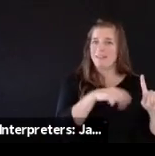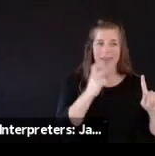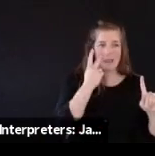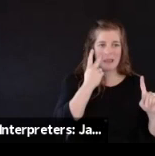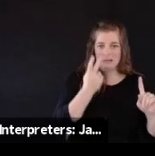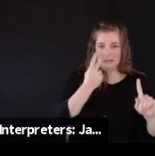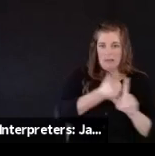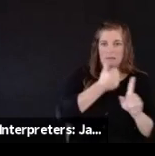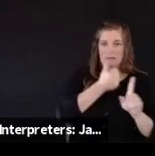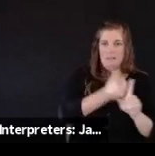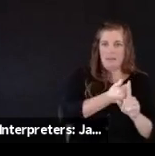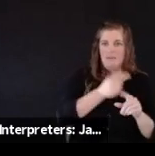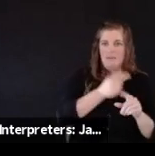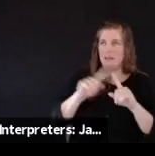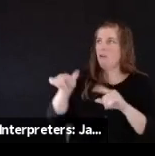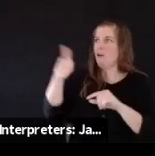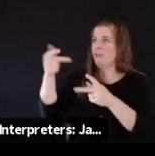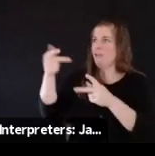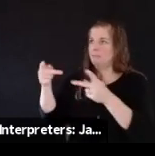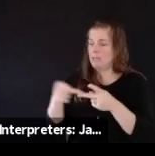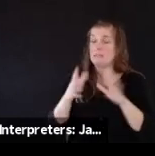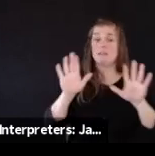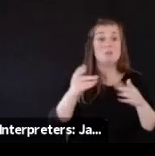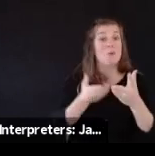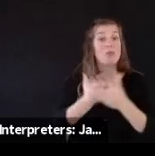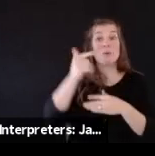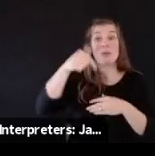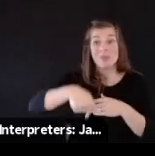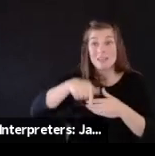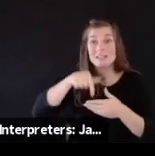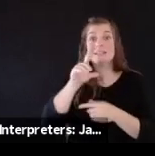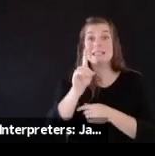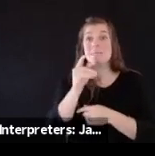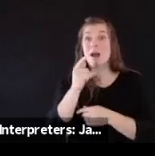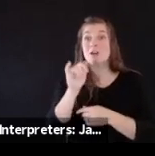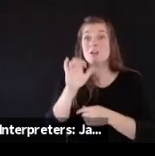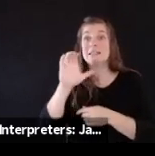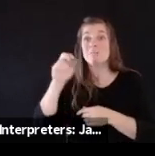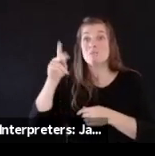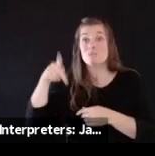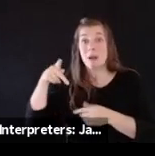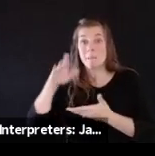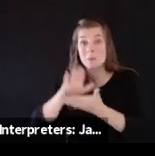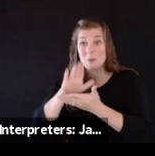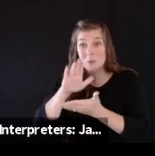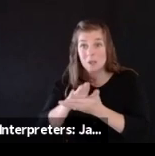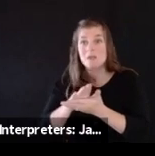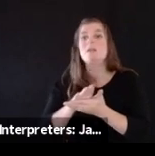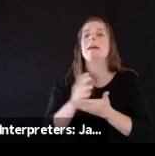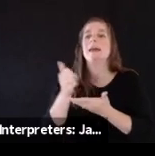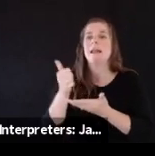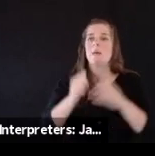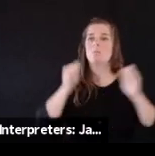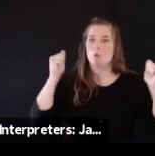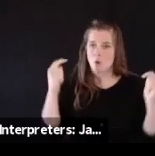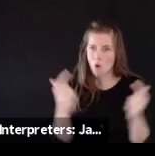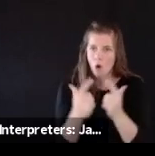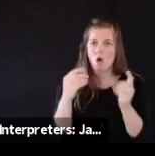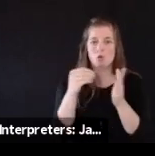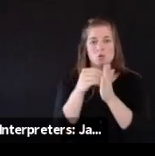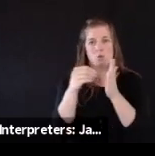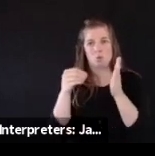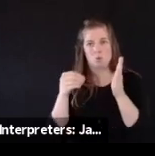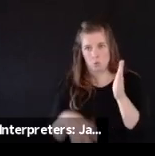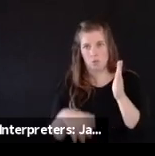in these spaces. So through Democracy Prep, they make sure that they provide the opportunity to all children to lobby elected officials